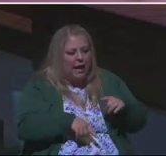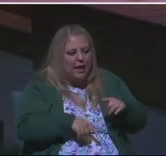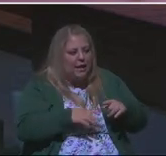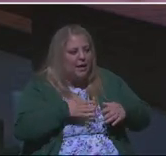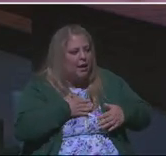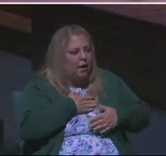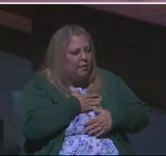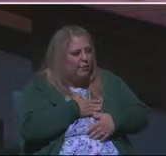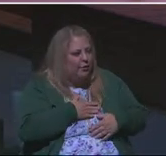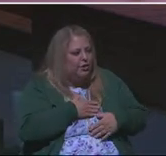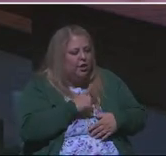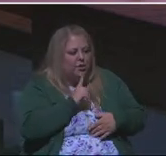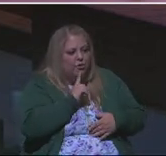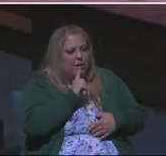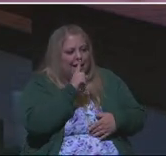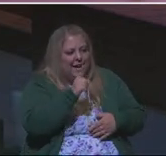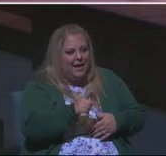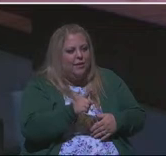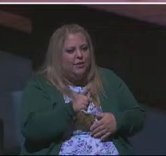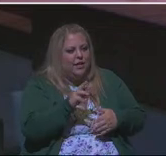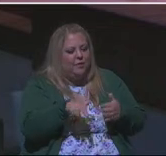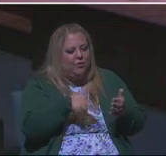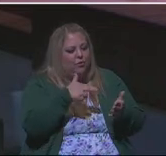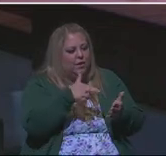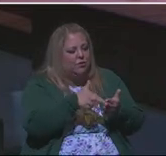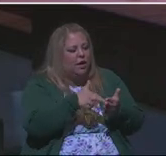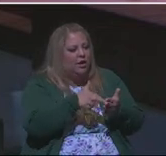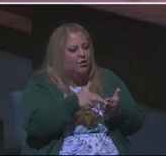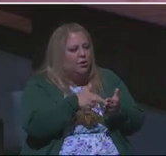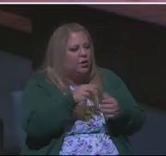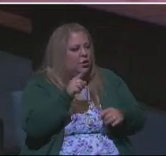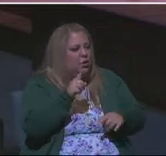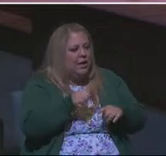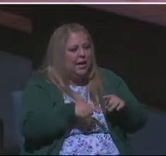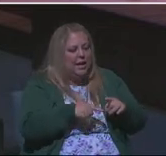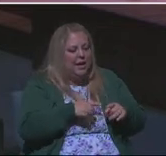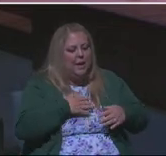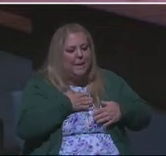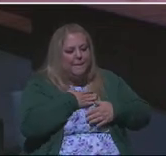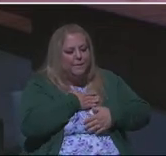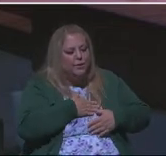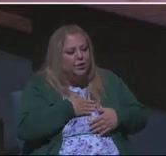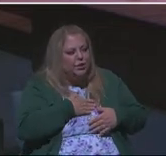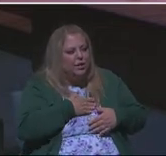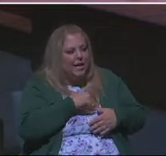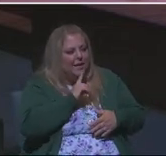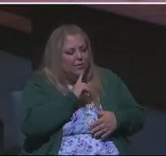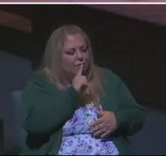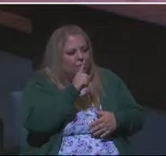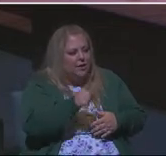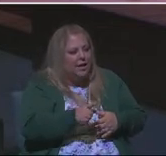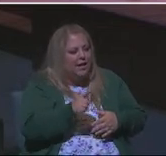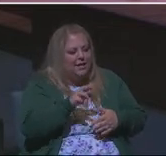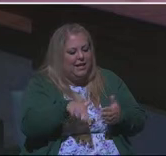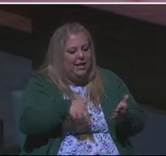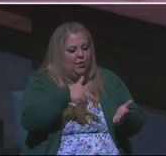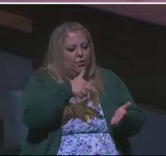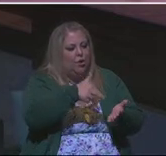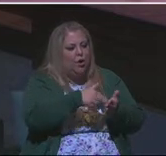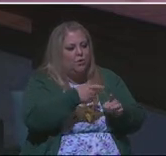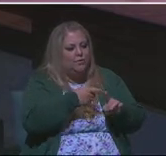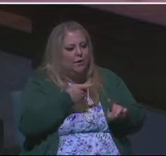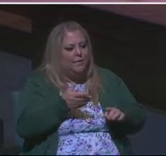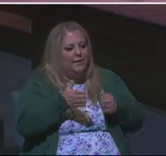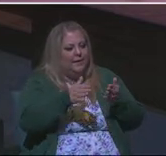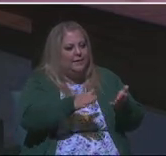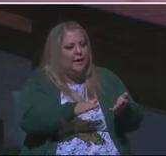You cannot appreciate the reality of the resurrection. You cannot appreciate the reality that he rose from the dead until